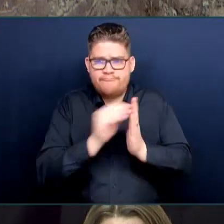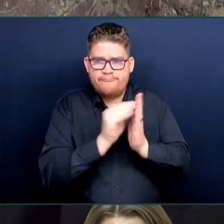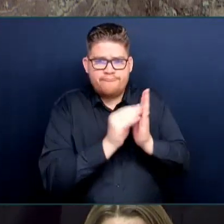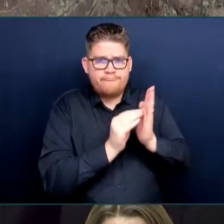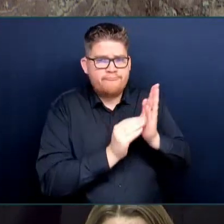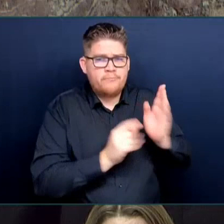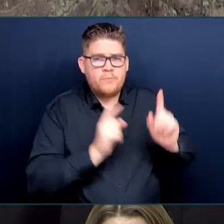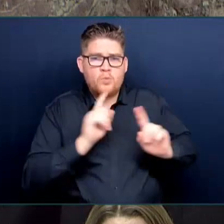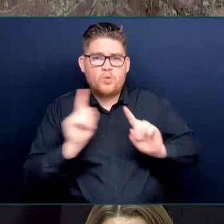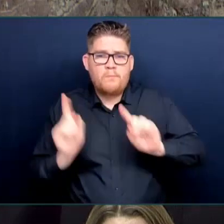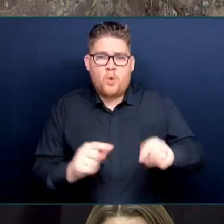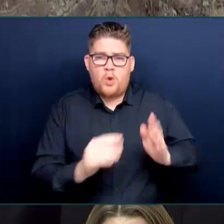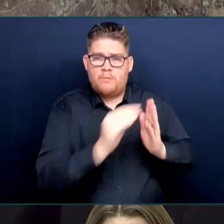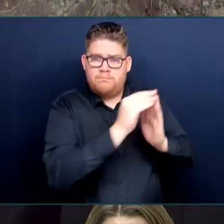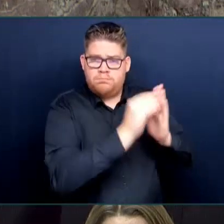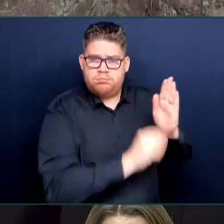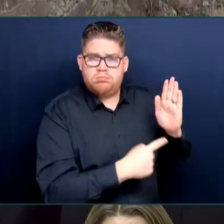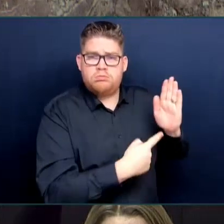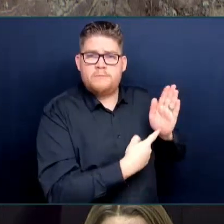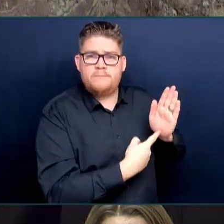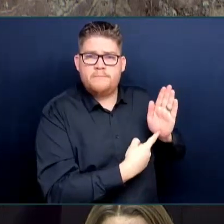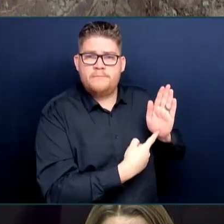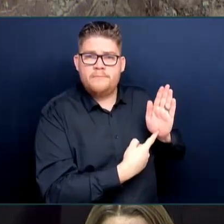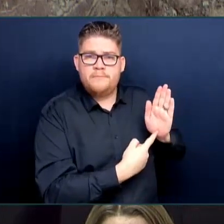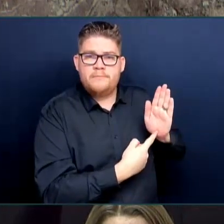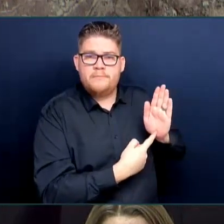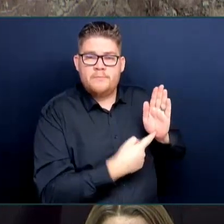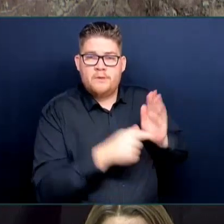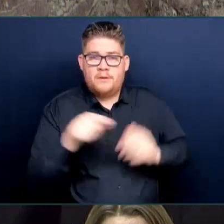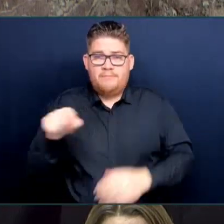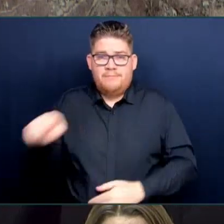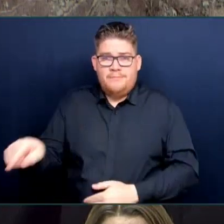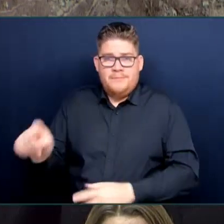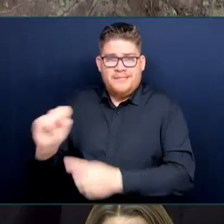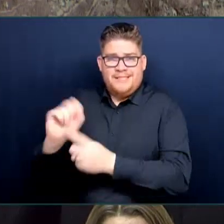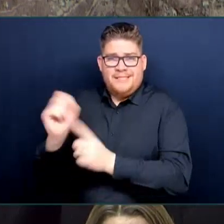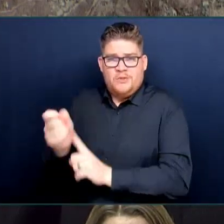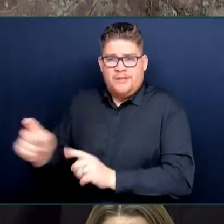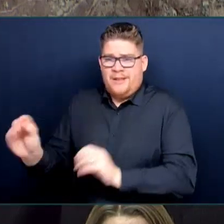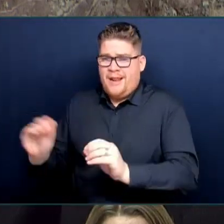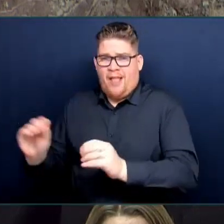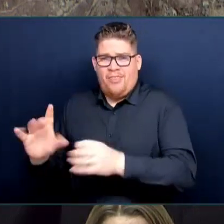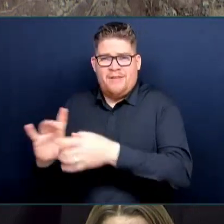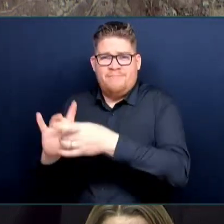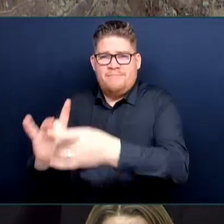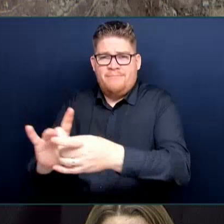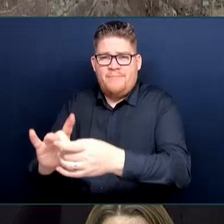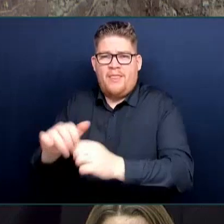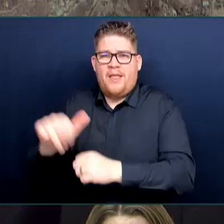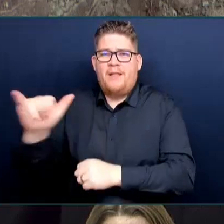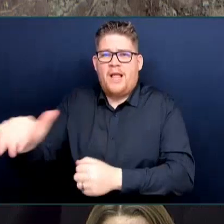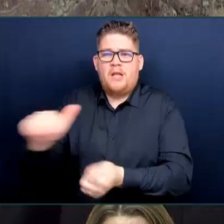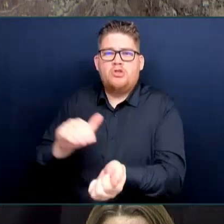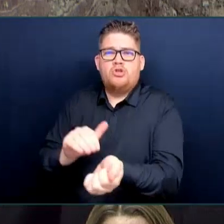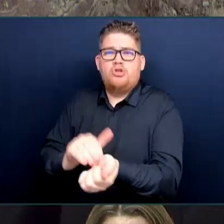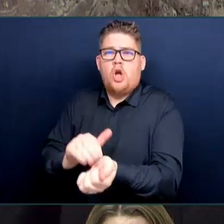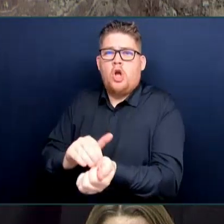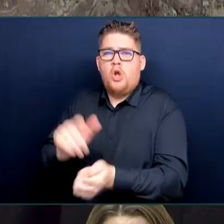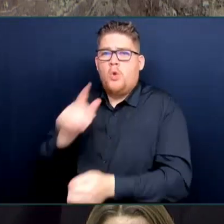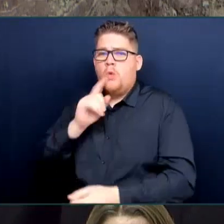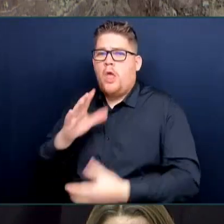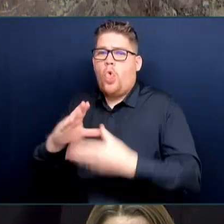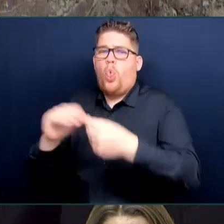do, Honourable Speaker, nothing to do with the public comments made by anybody about the public healthcare system. It